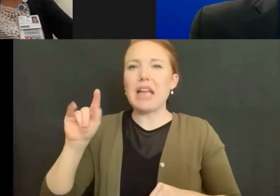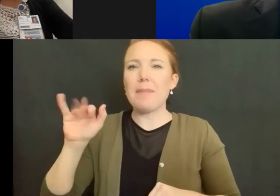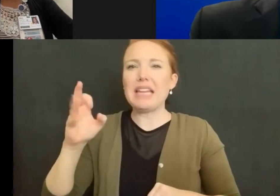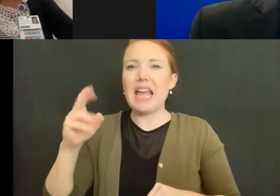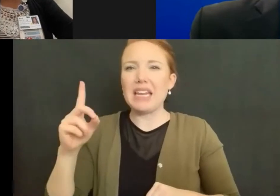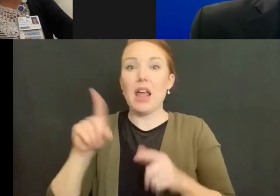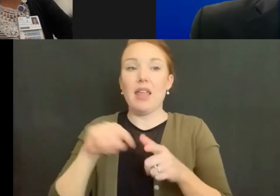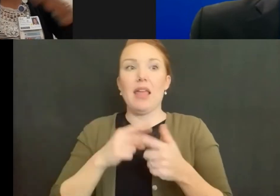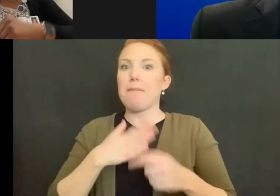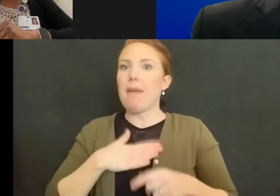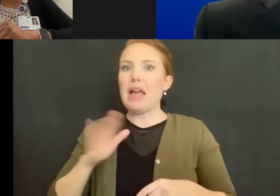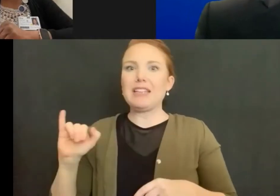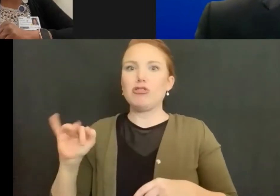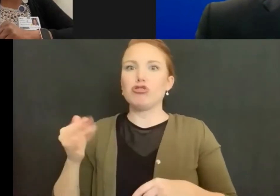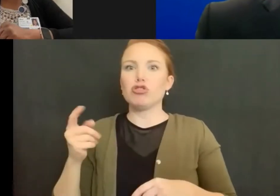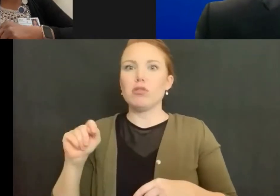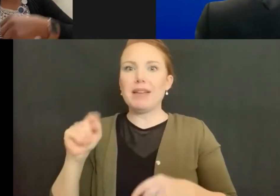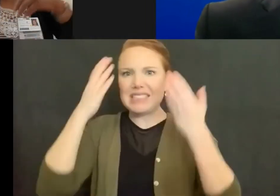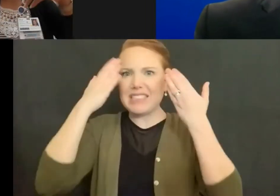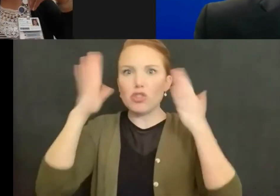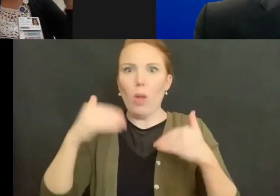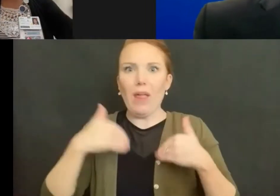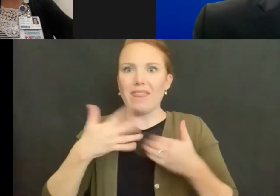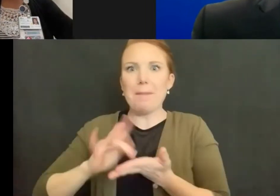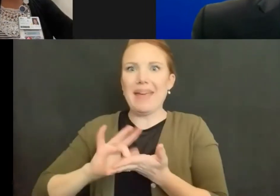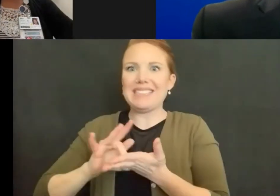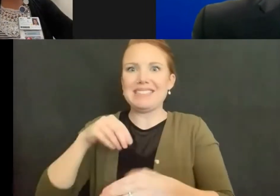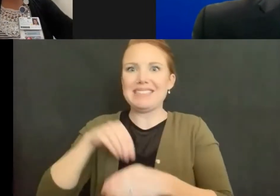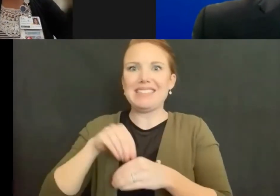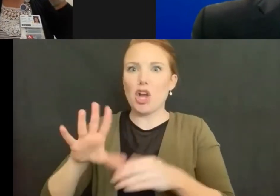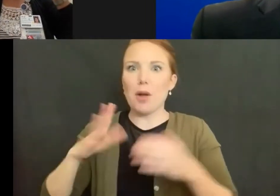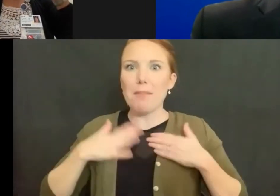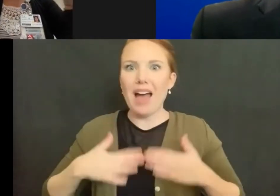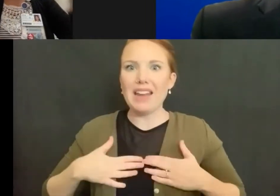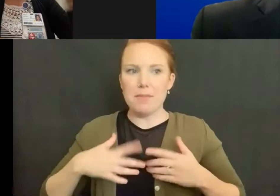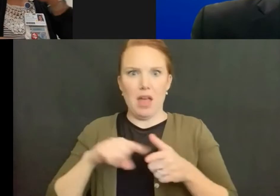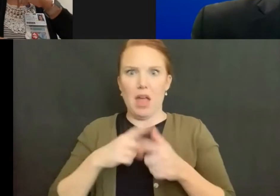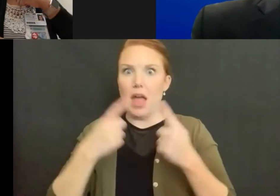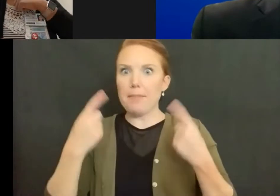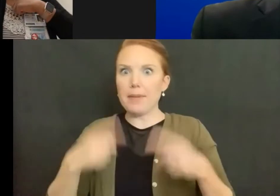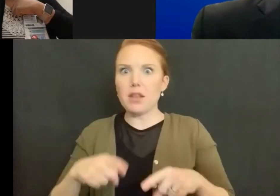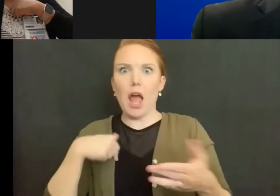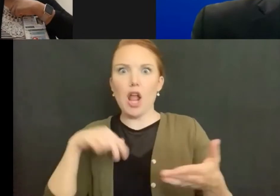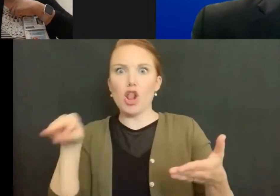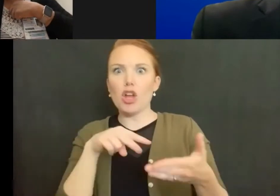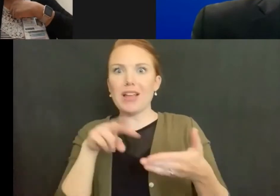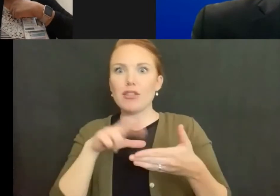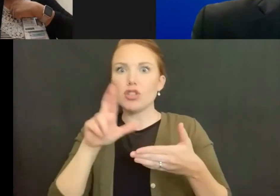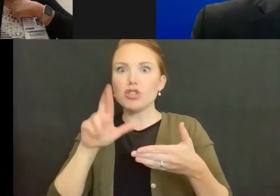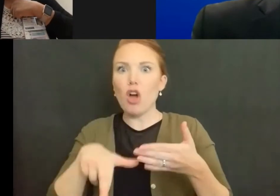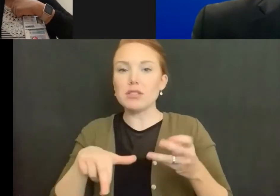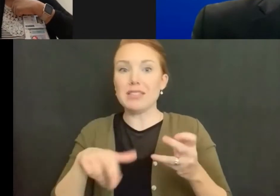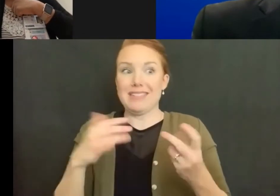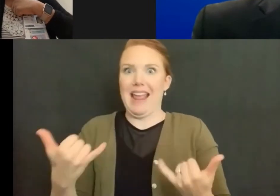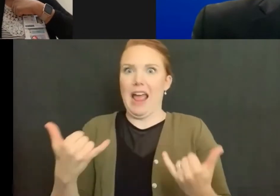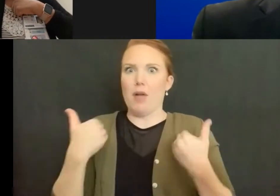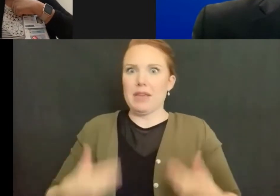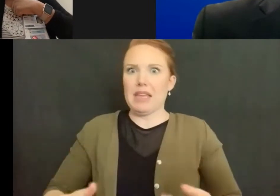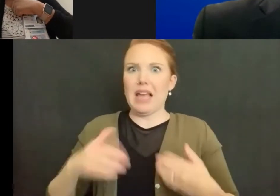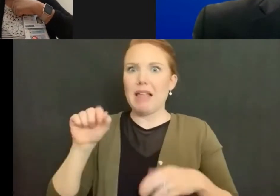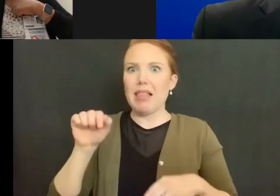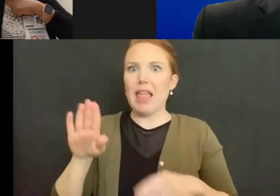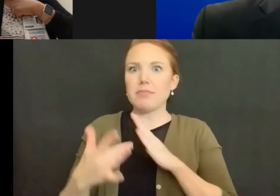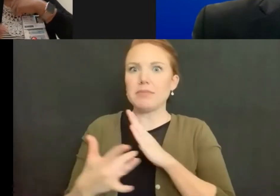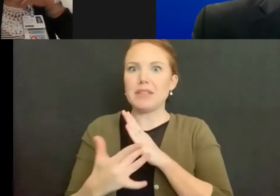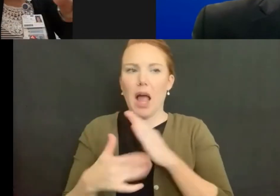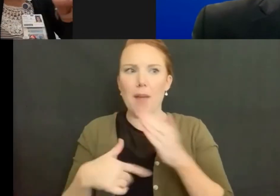instrument doesn't know that this blood is contaminated. Now when I get the result, it's on me now as a lab tech. If it's